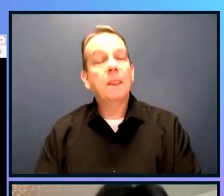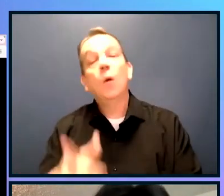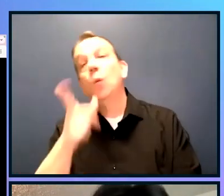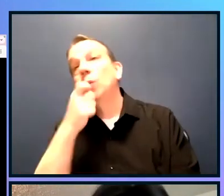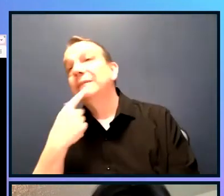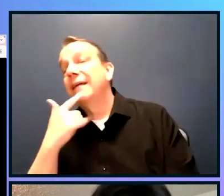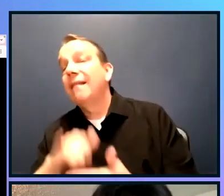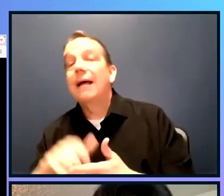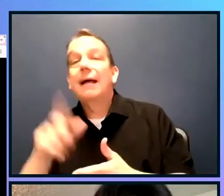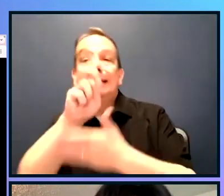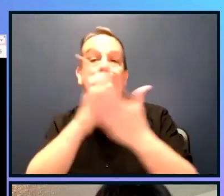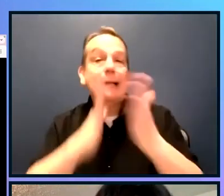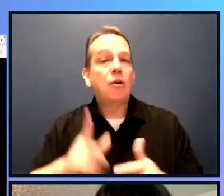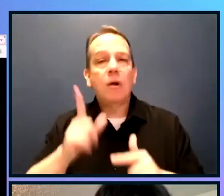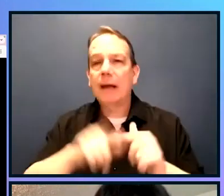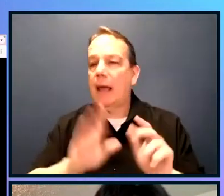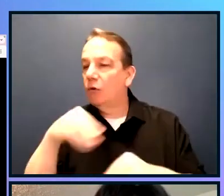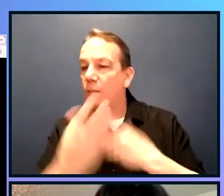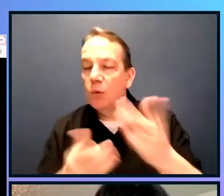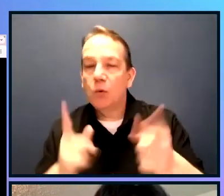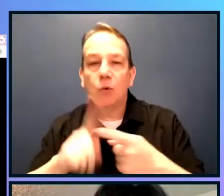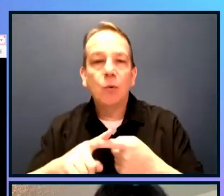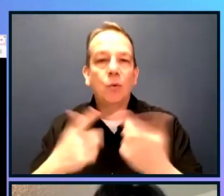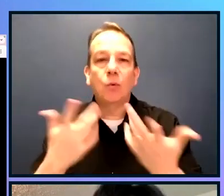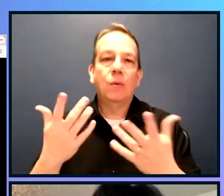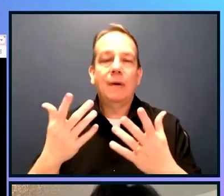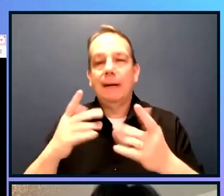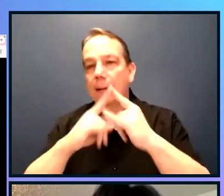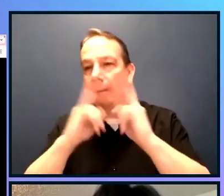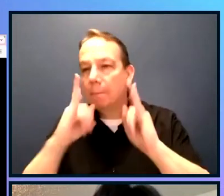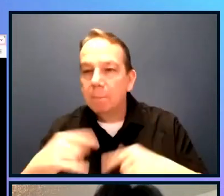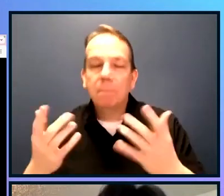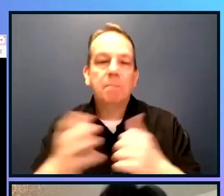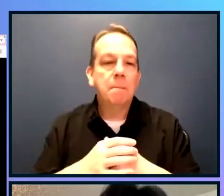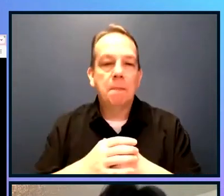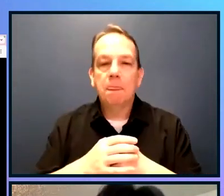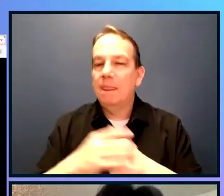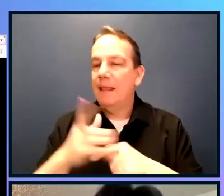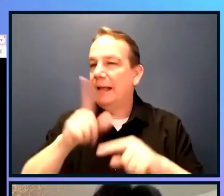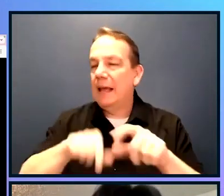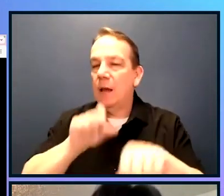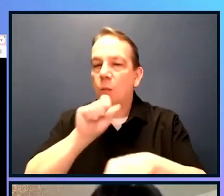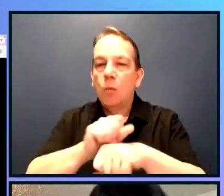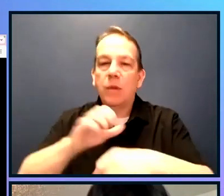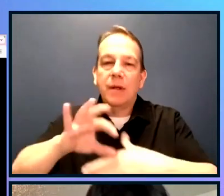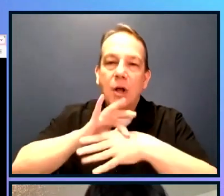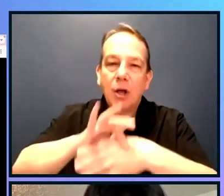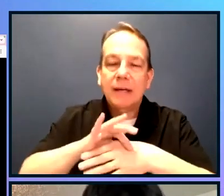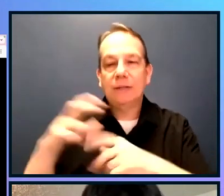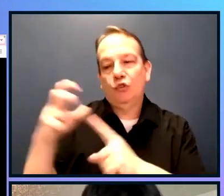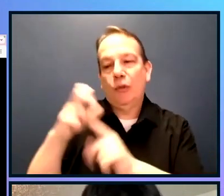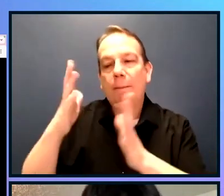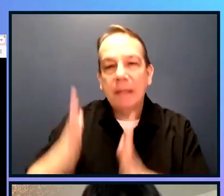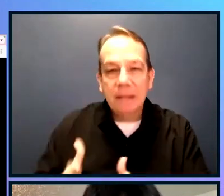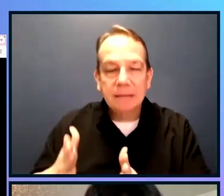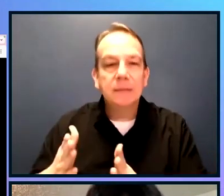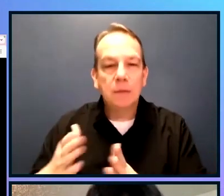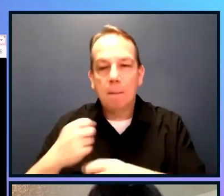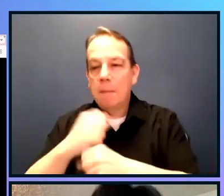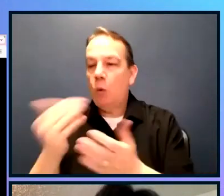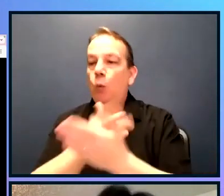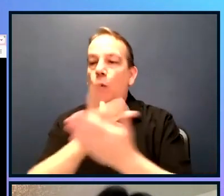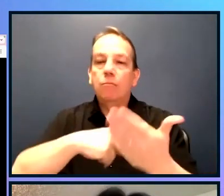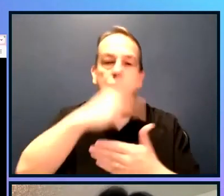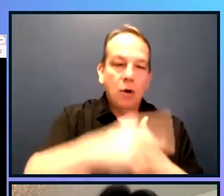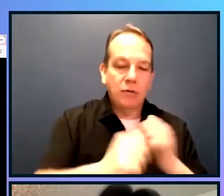an engineering accessibility bootcamp, or that engineers can't work with content champions to make new projects, or